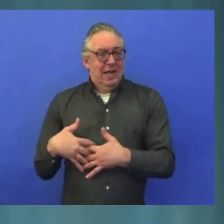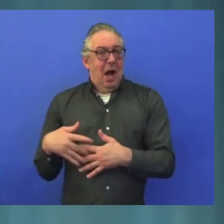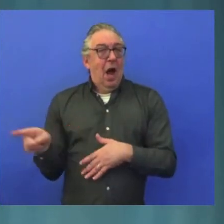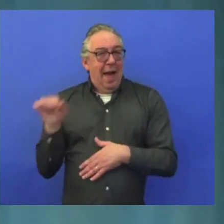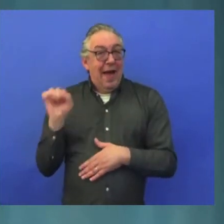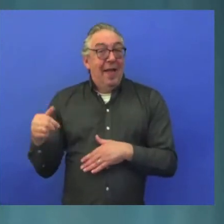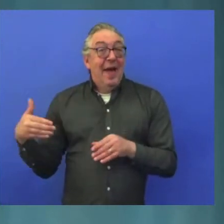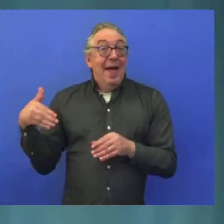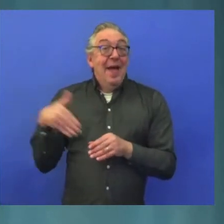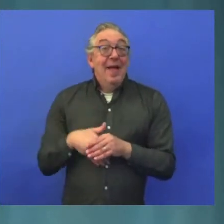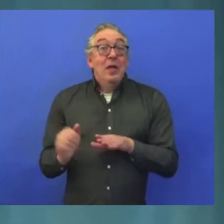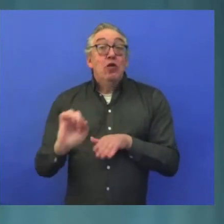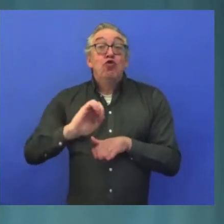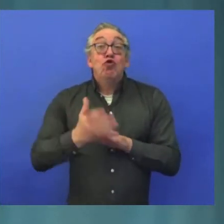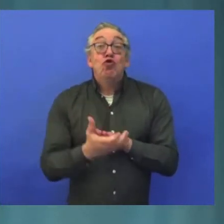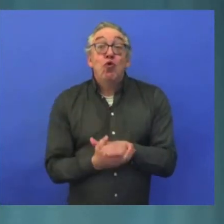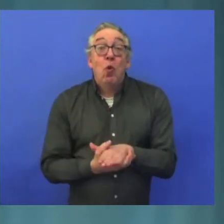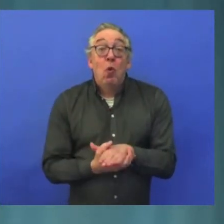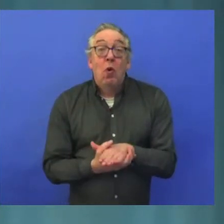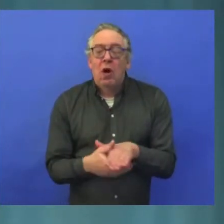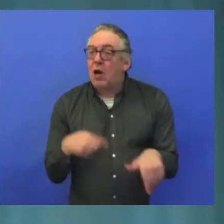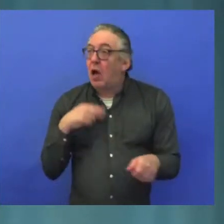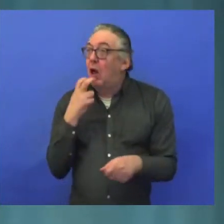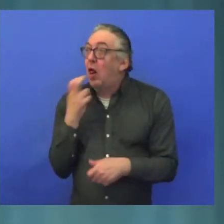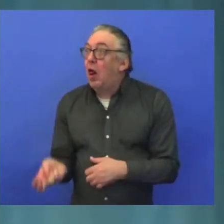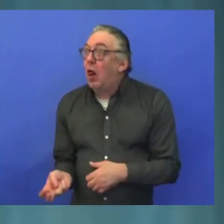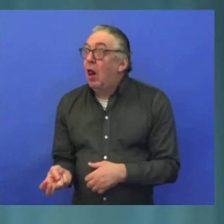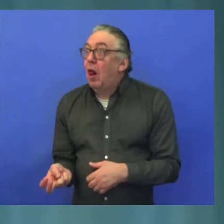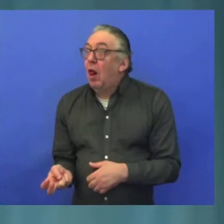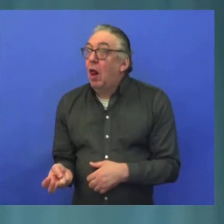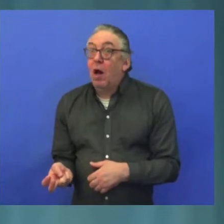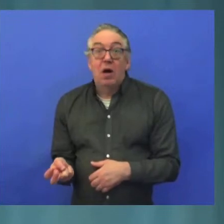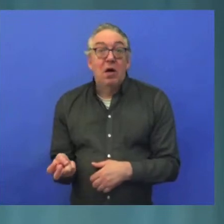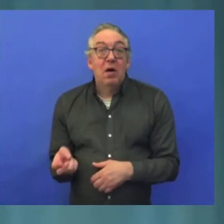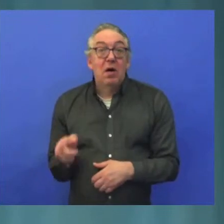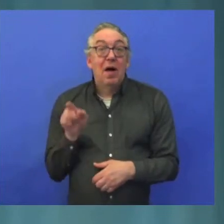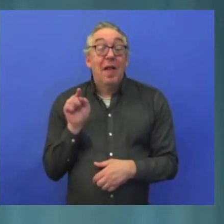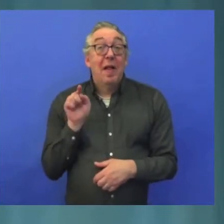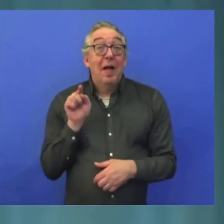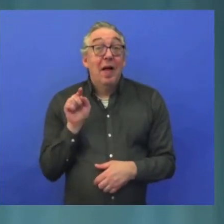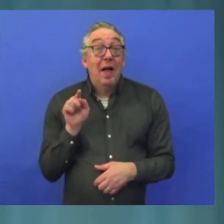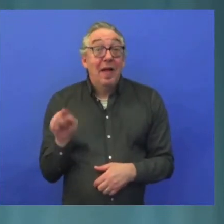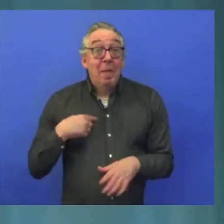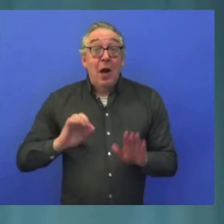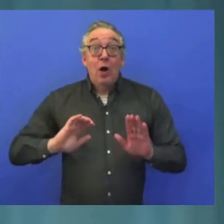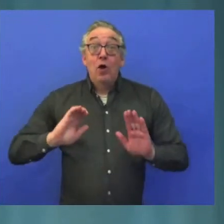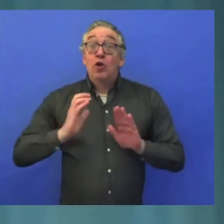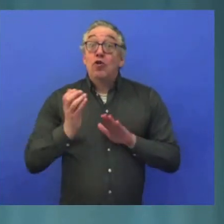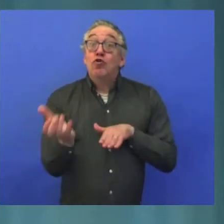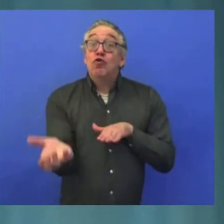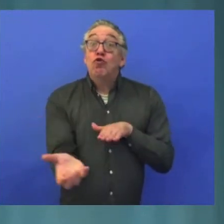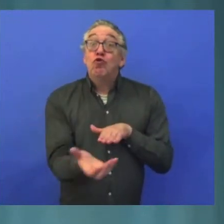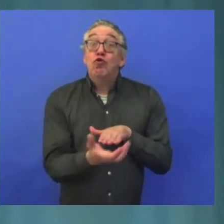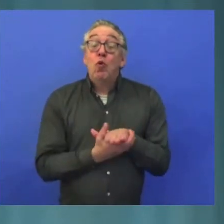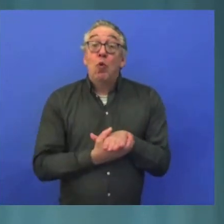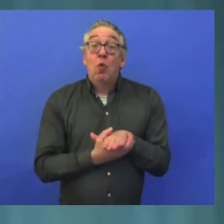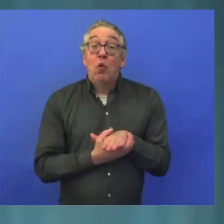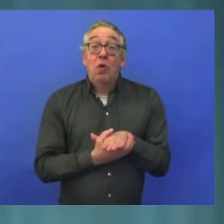this technology that I used, there was a lack for me in the field of mobility.